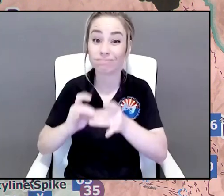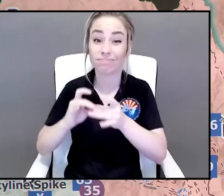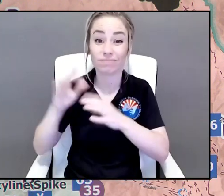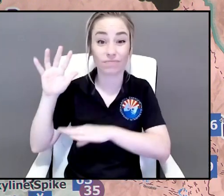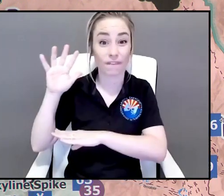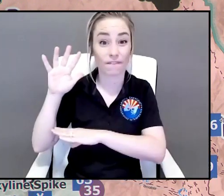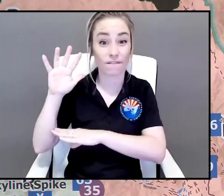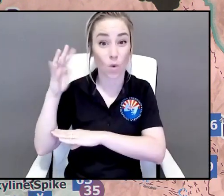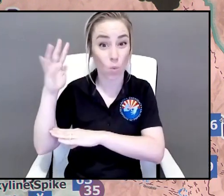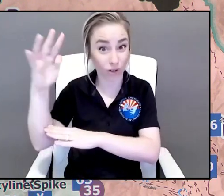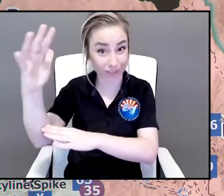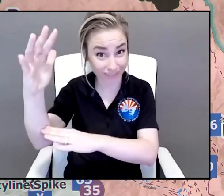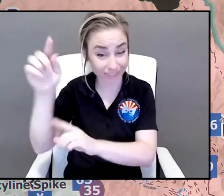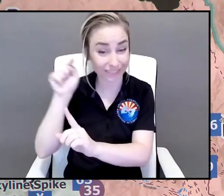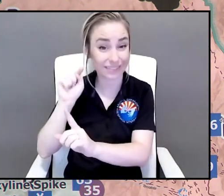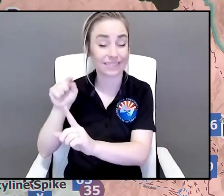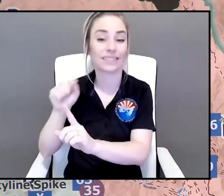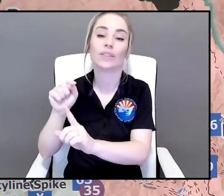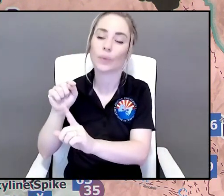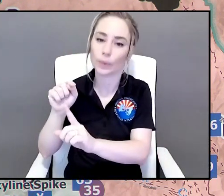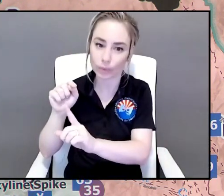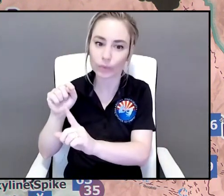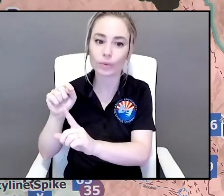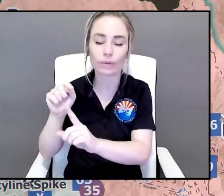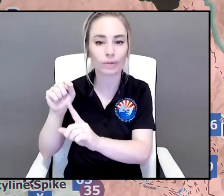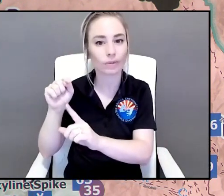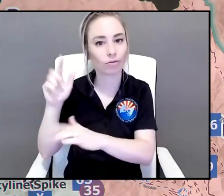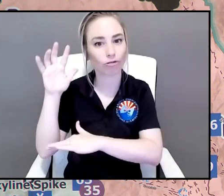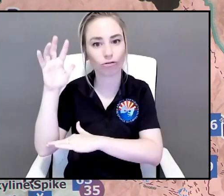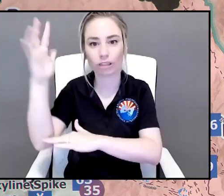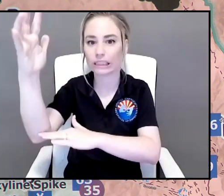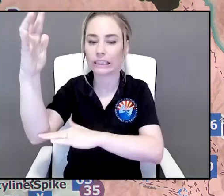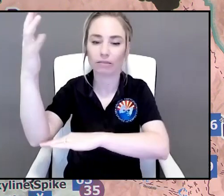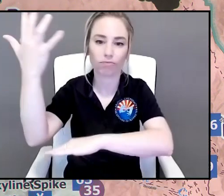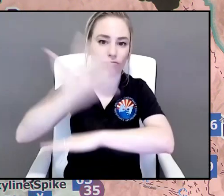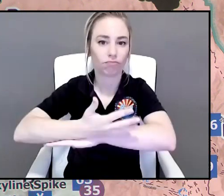a bunch of trees that were dropped,